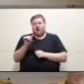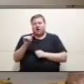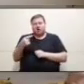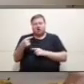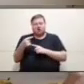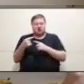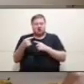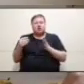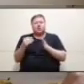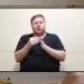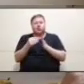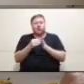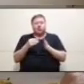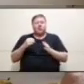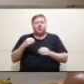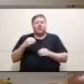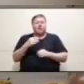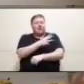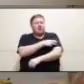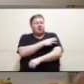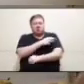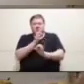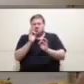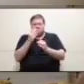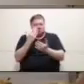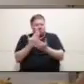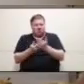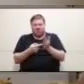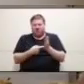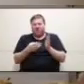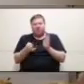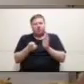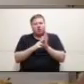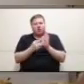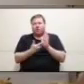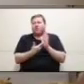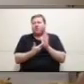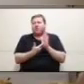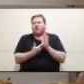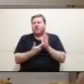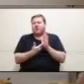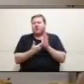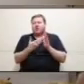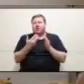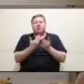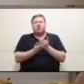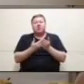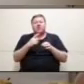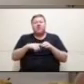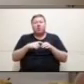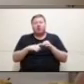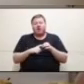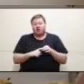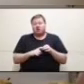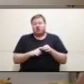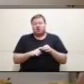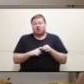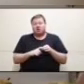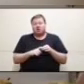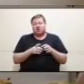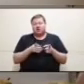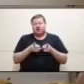managers without proof, it's on record, proof of qualification. So please deal with